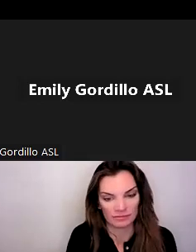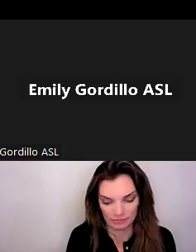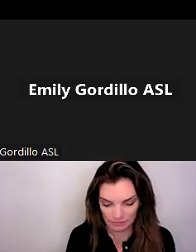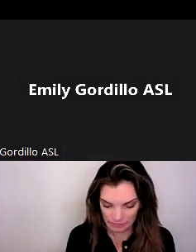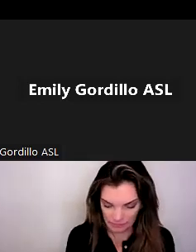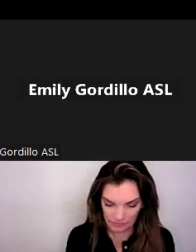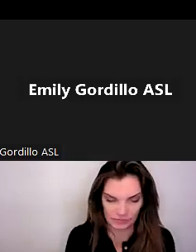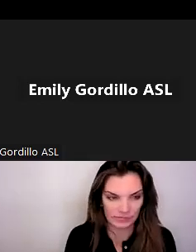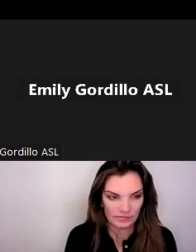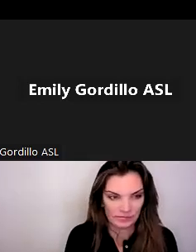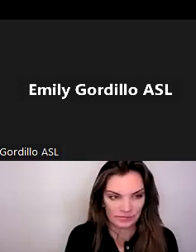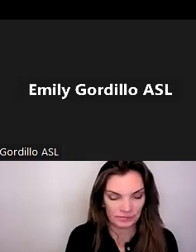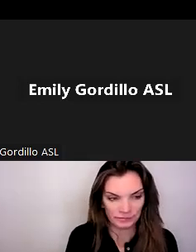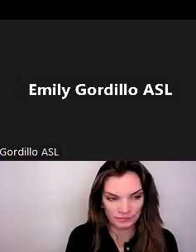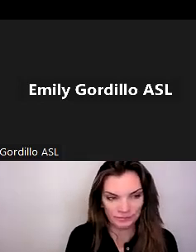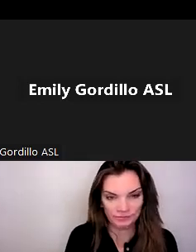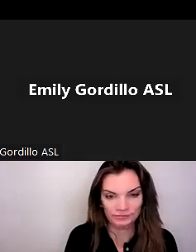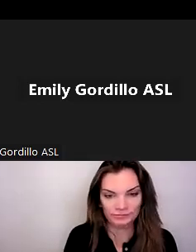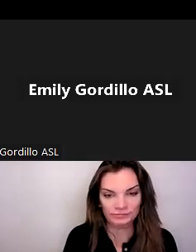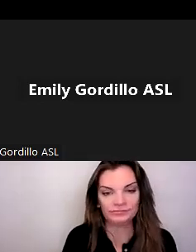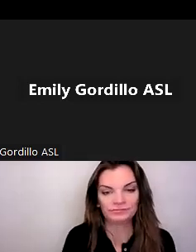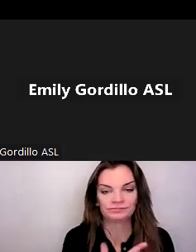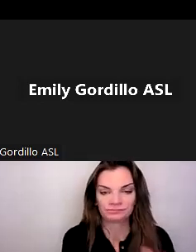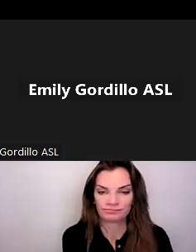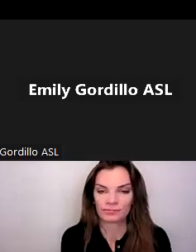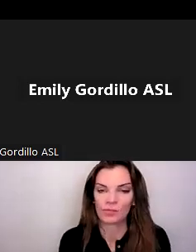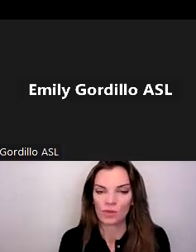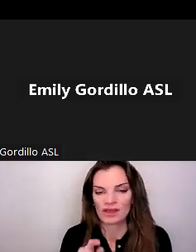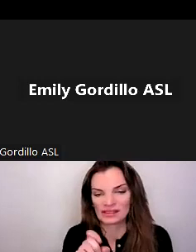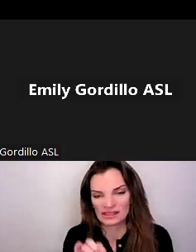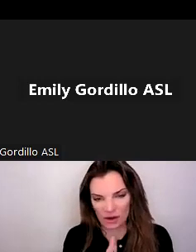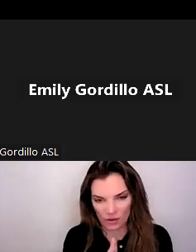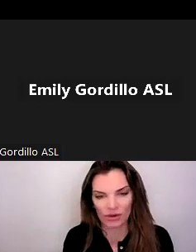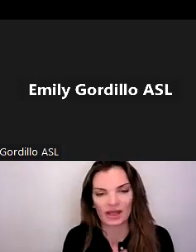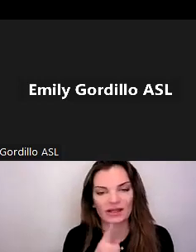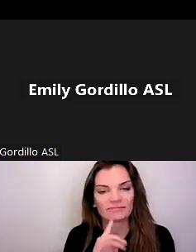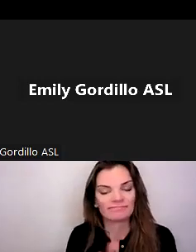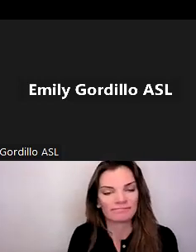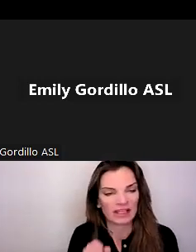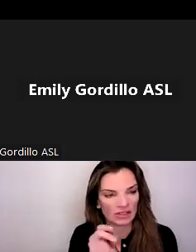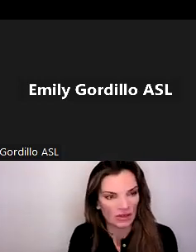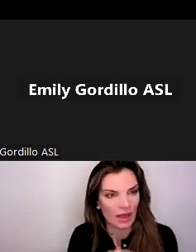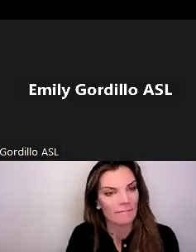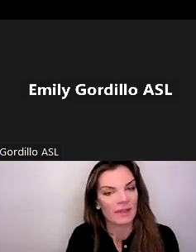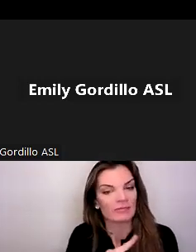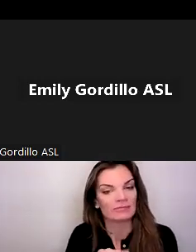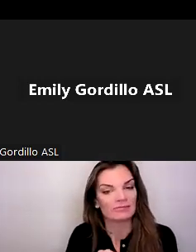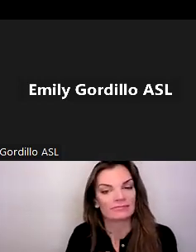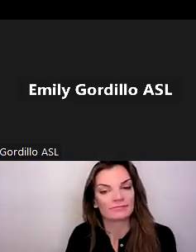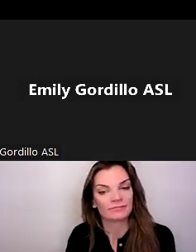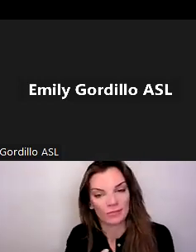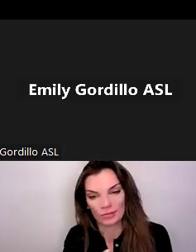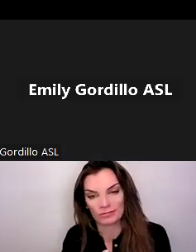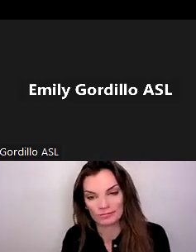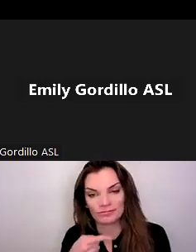either administered orally or through an injection in the eardrum, sometimes we can see some reversal of that. So sometimes sensory neural hearing loss can be reversed. There's various